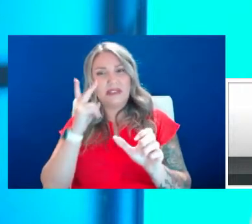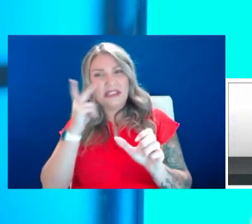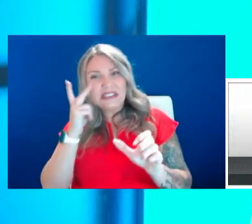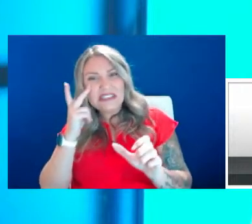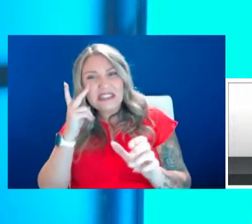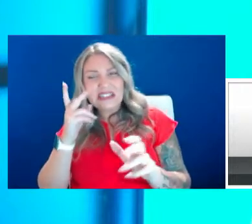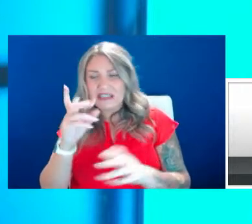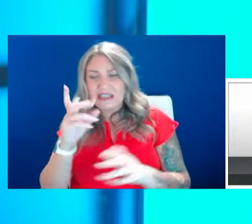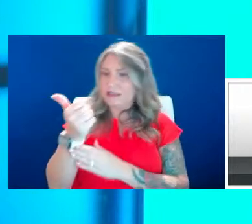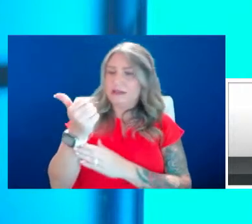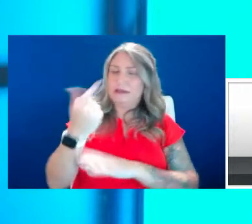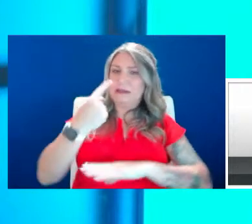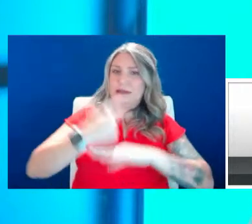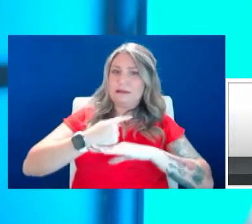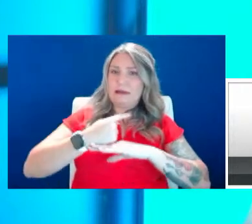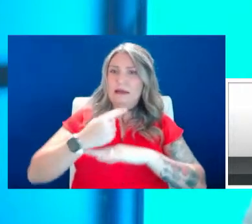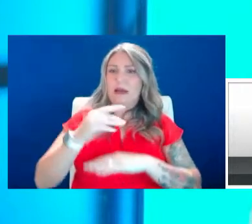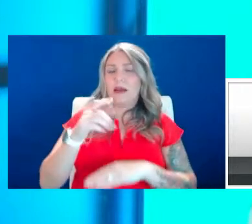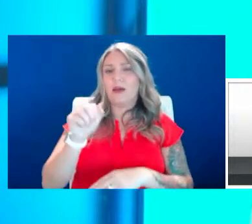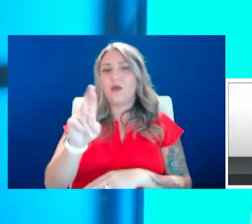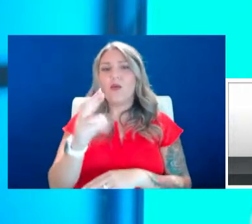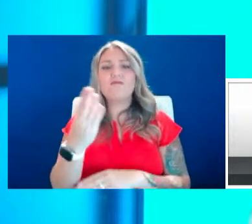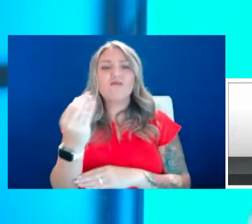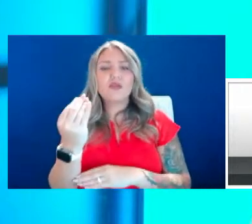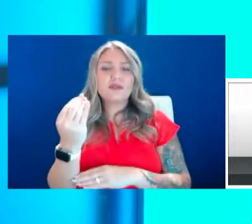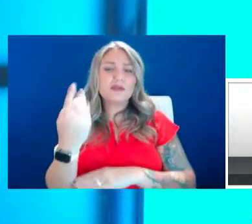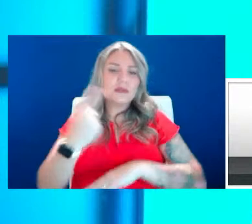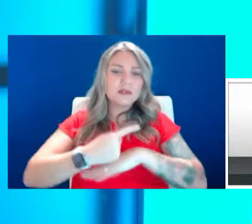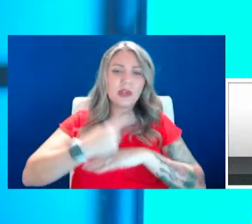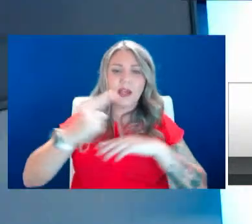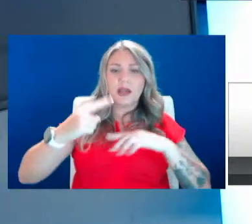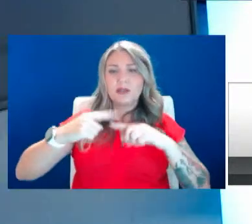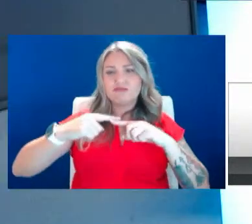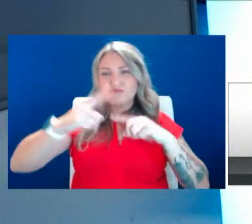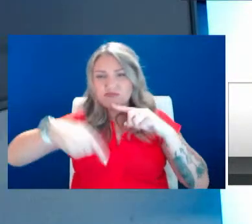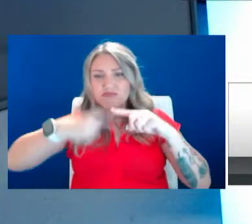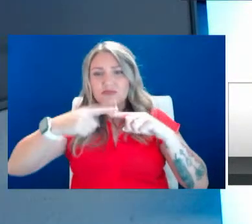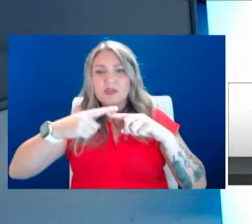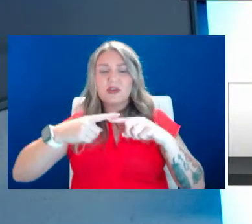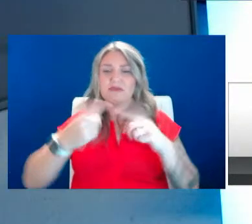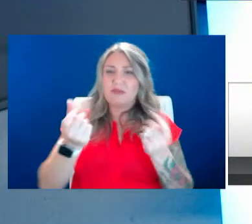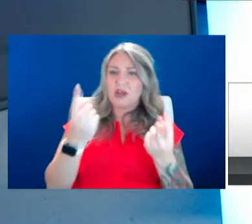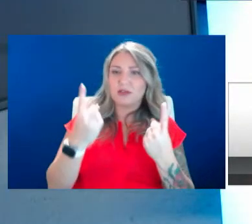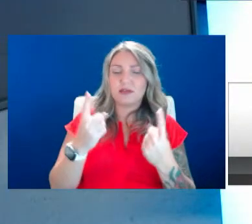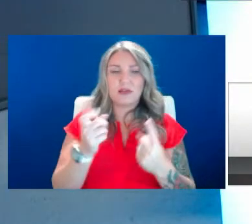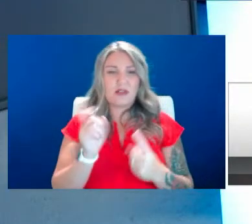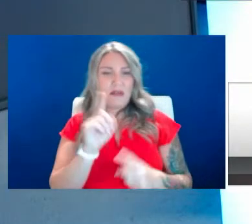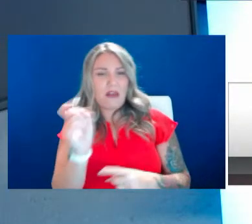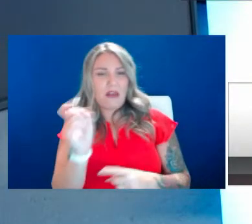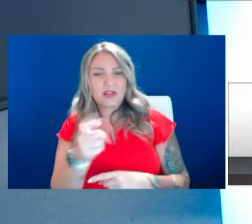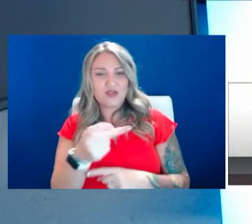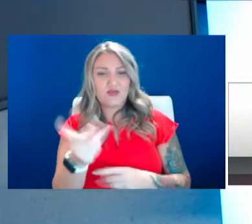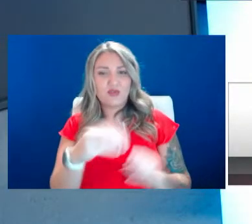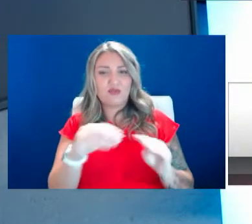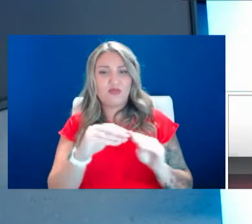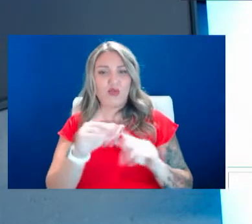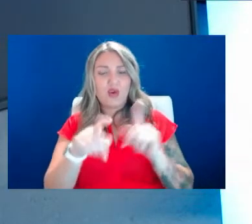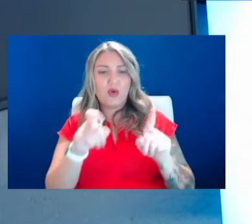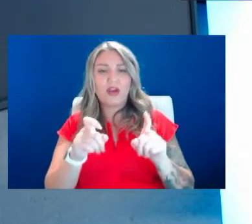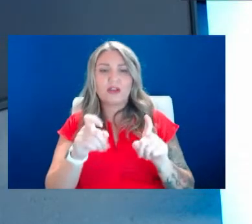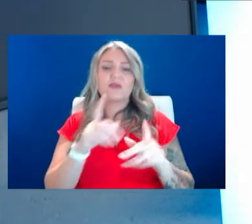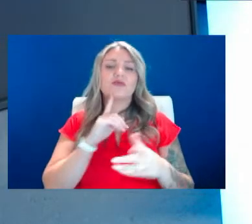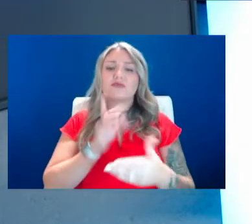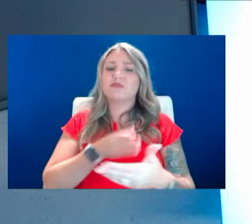10-day, 14-day trends to really understand that. All right, I'm going to ask you another couple questions. Guys, jump in when they're ready.